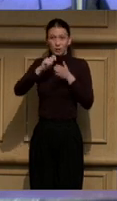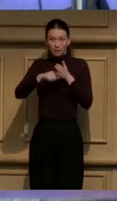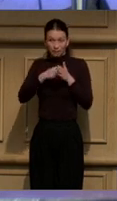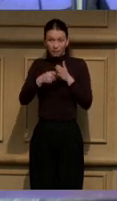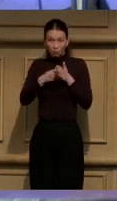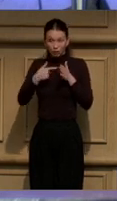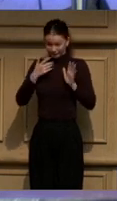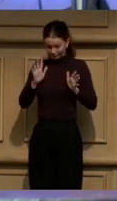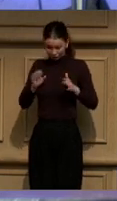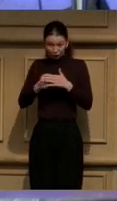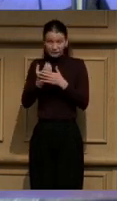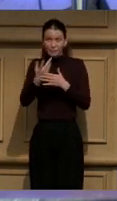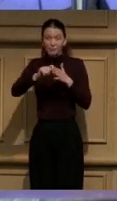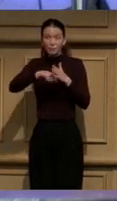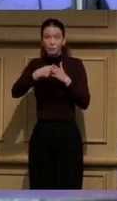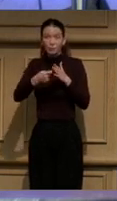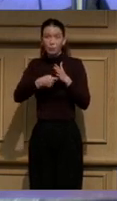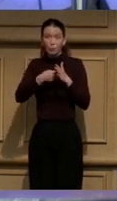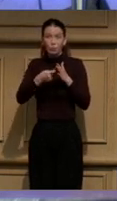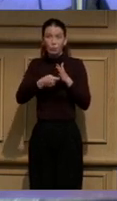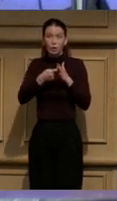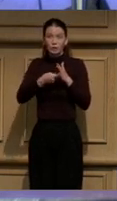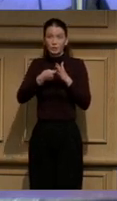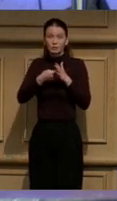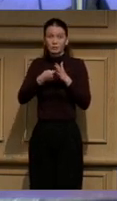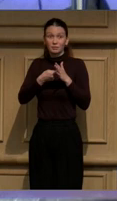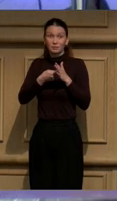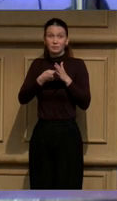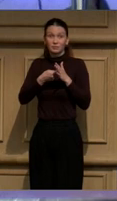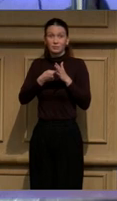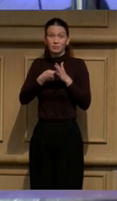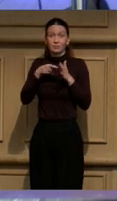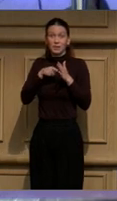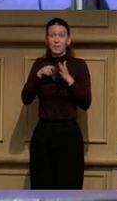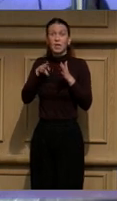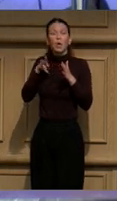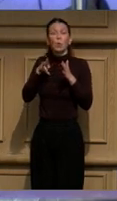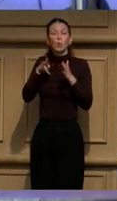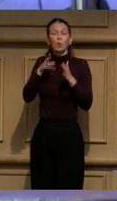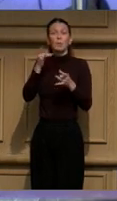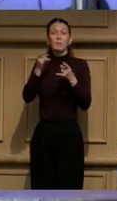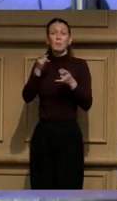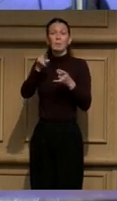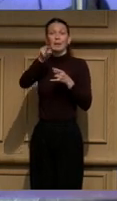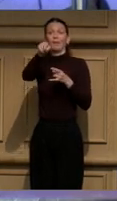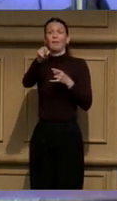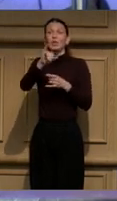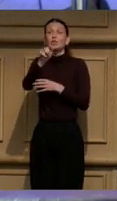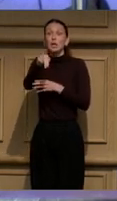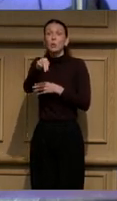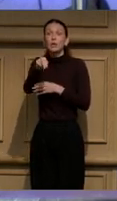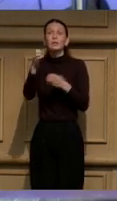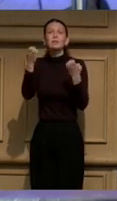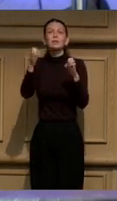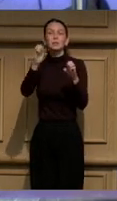developed a project that is the product of the of it now is happening in Temple Bar Gallery in an exhibition called